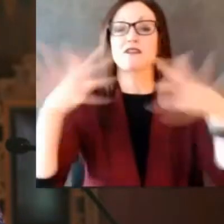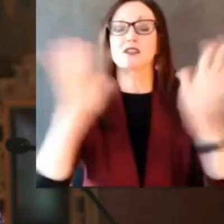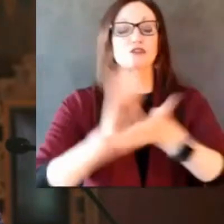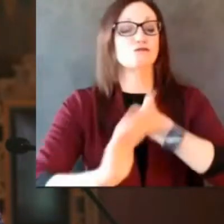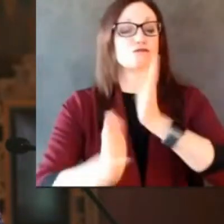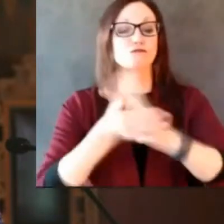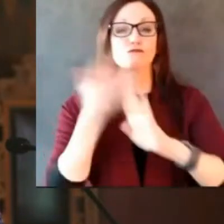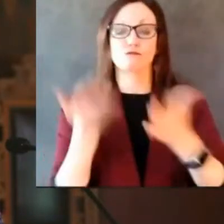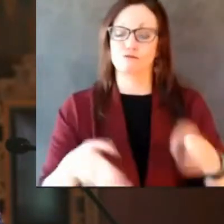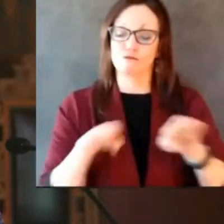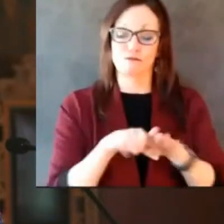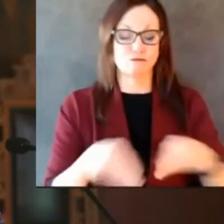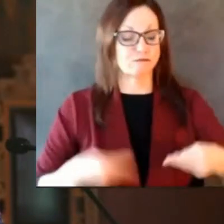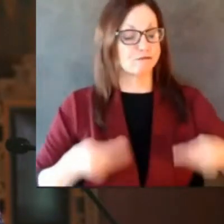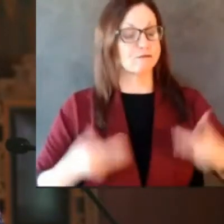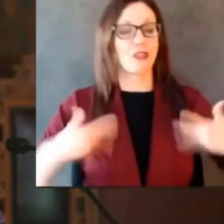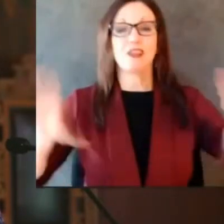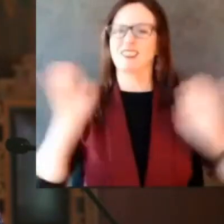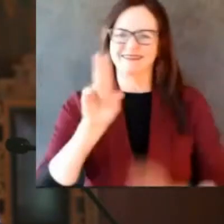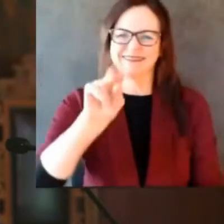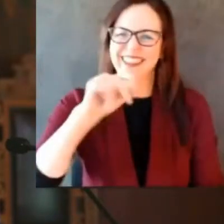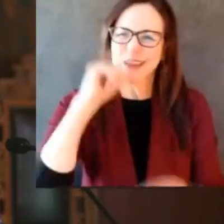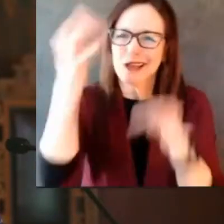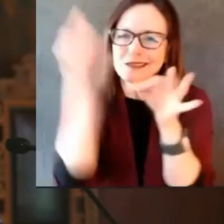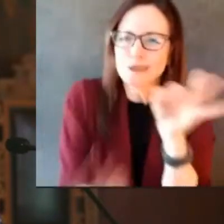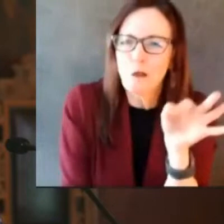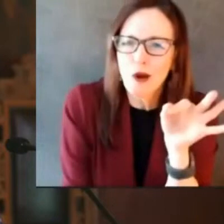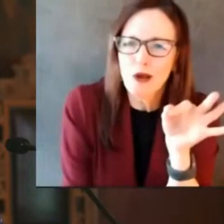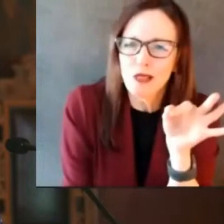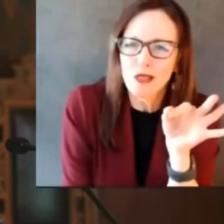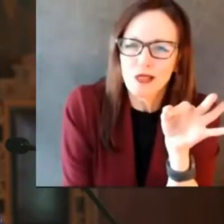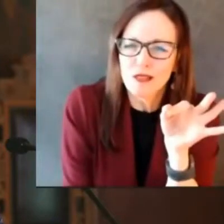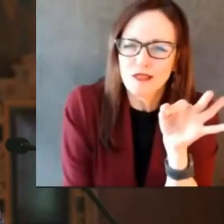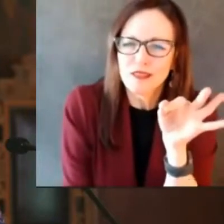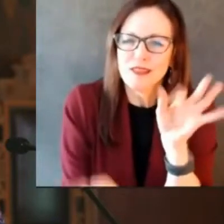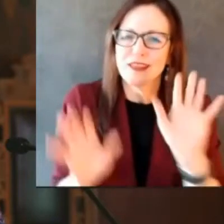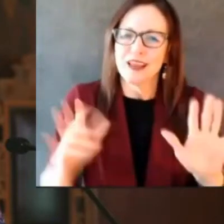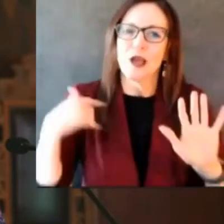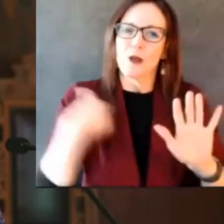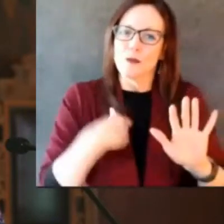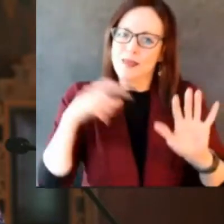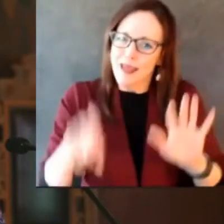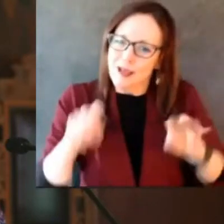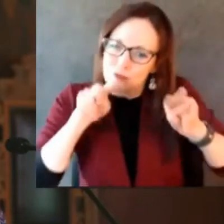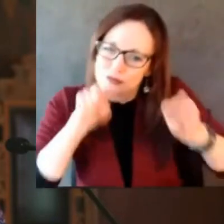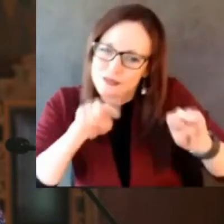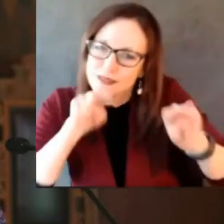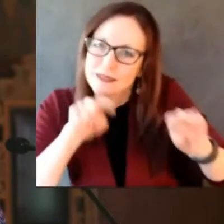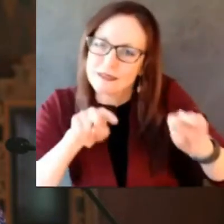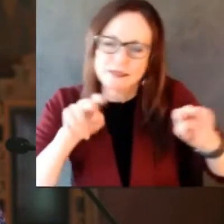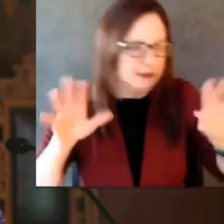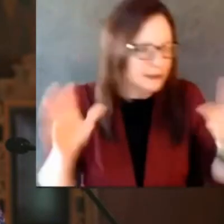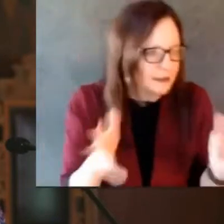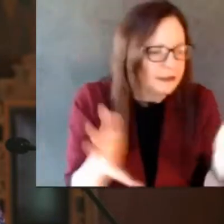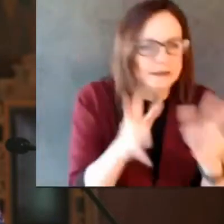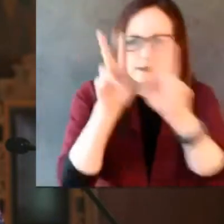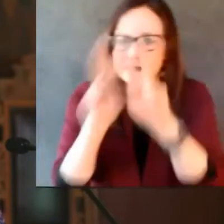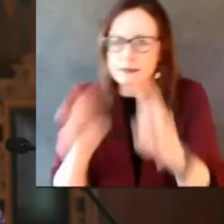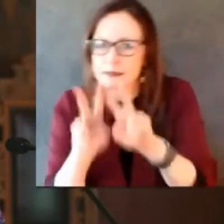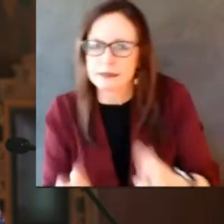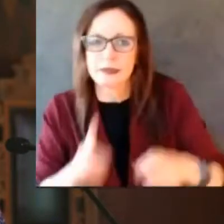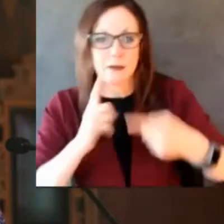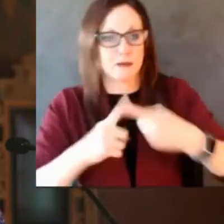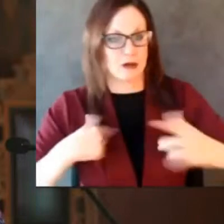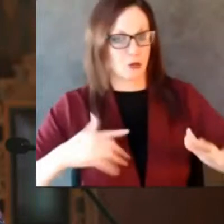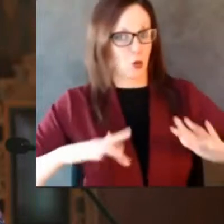to 15-year-olds into this fold. And if 12 to 15-year-olds' parents haven't gotten vaccinated,